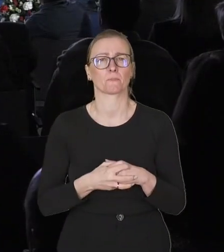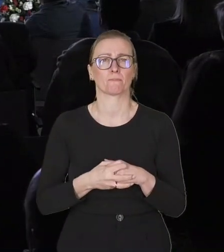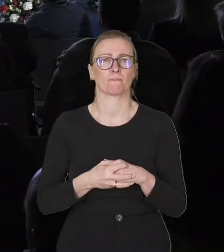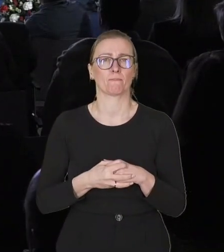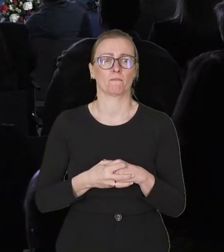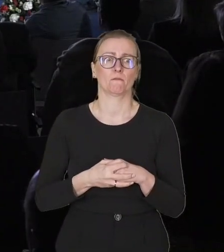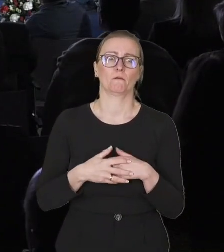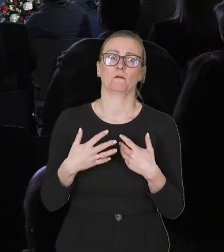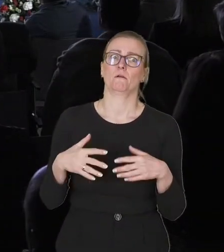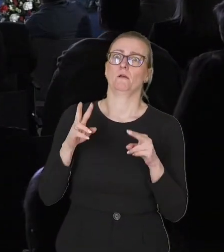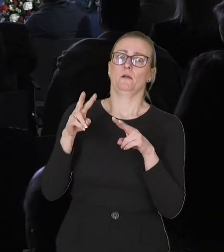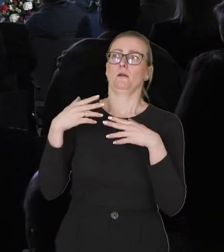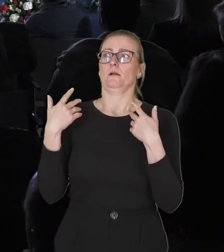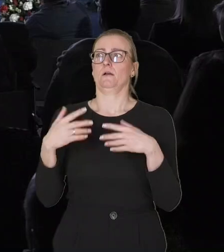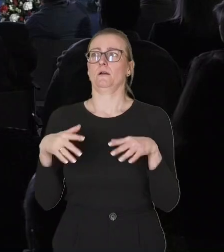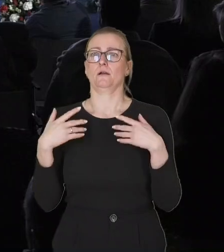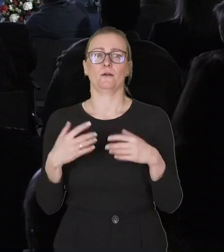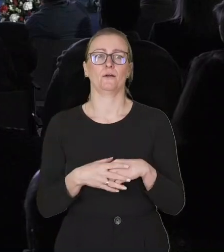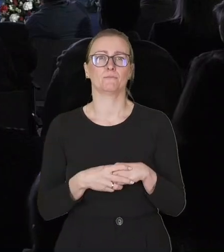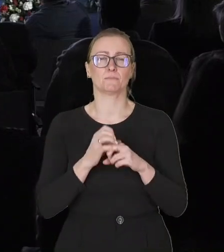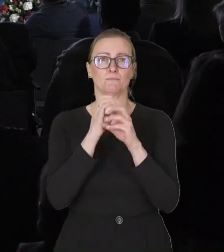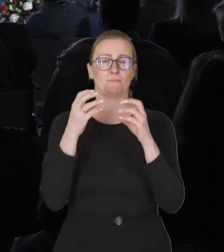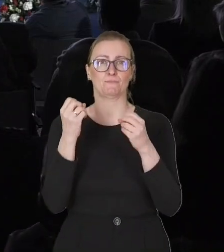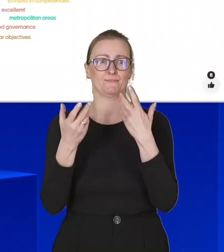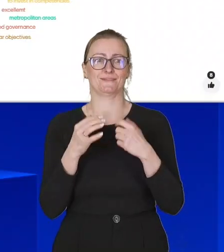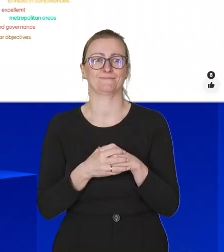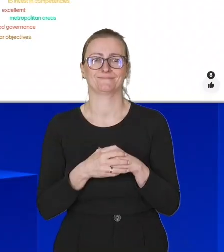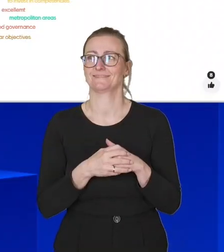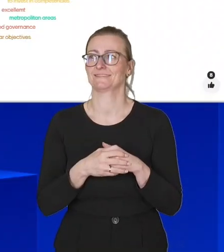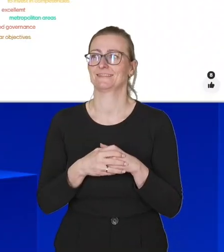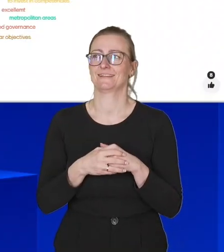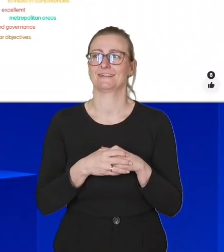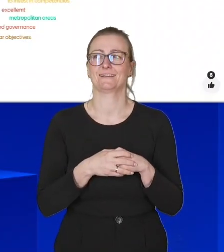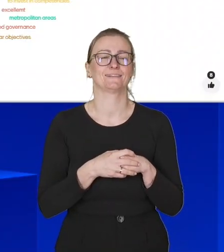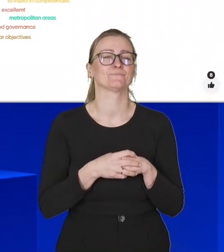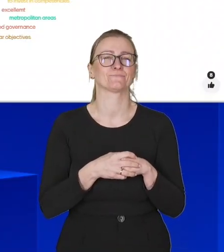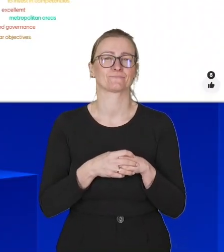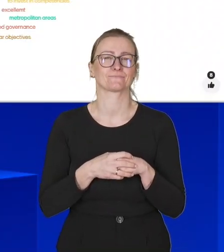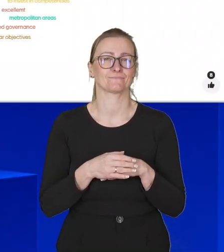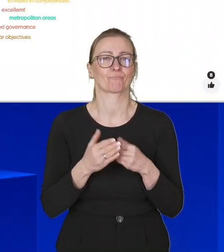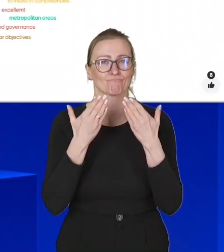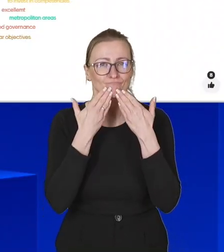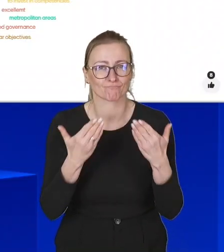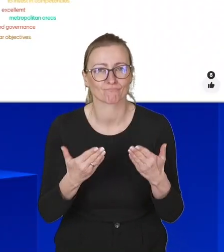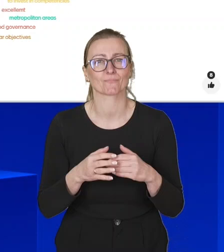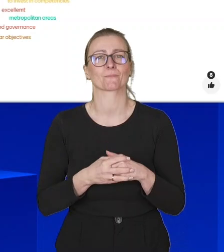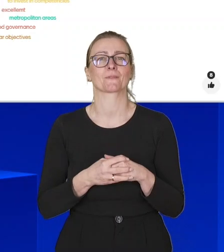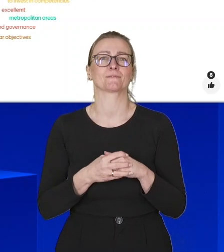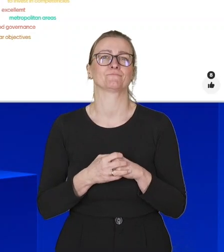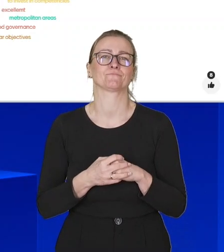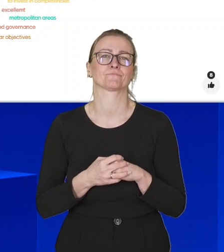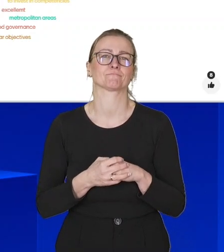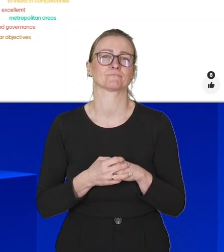Okay, there is many different contributions, but the largest words are regional driven approach, deregulation,